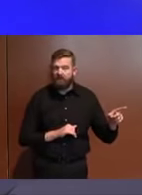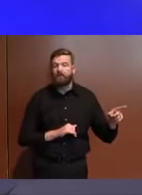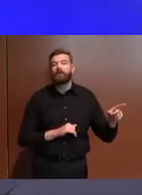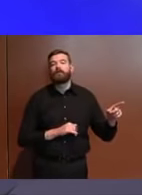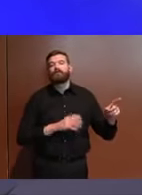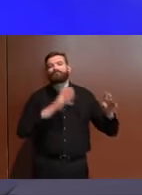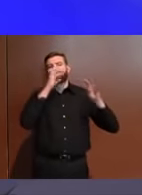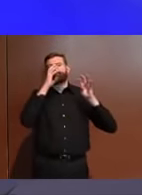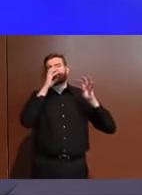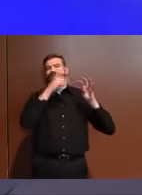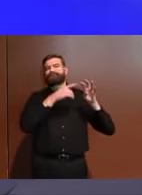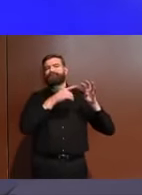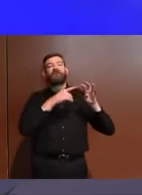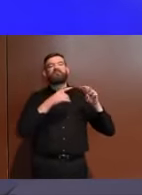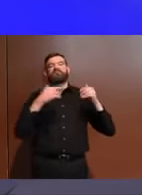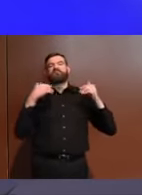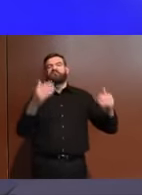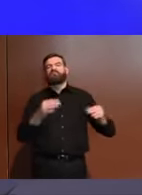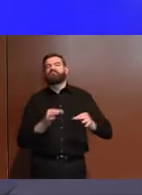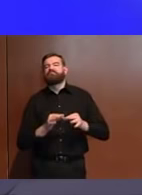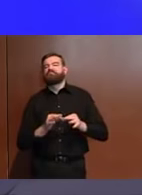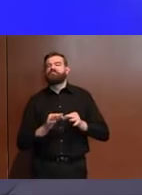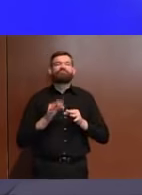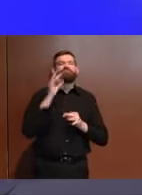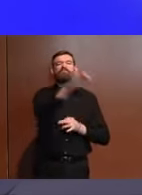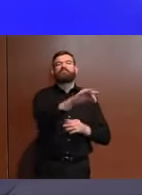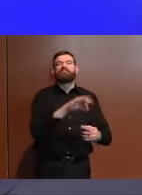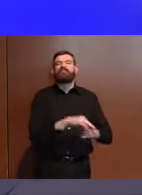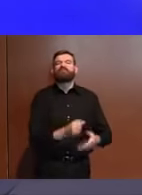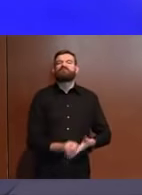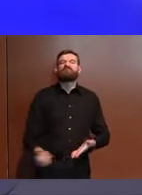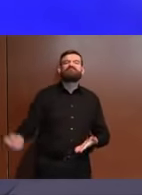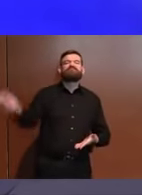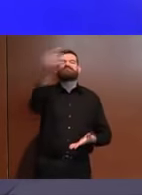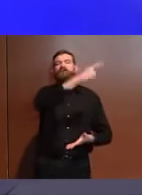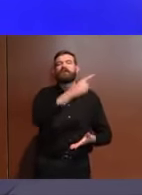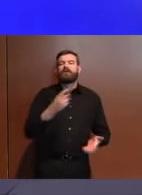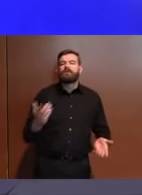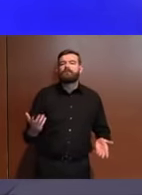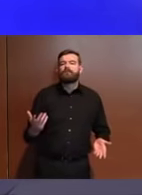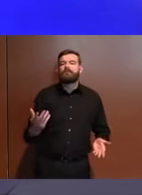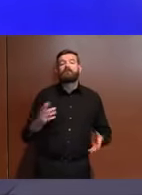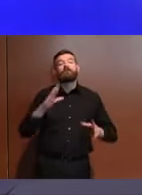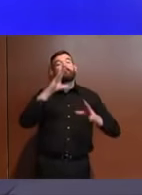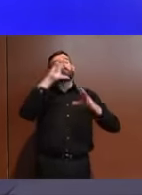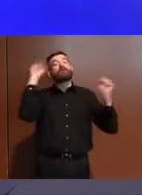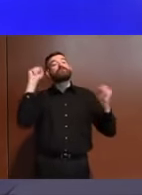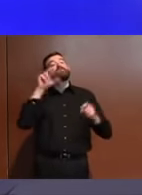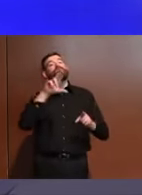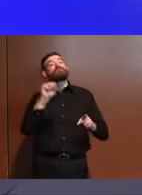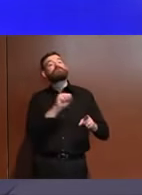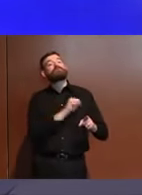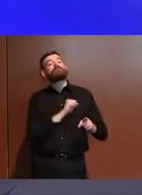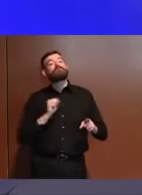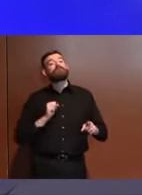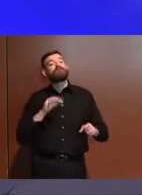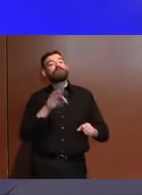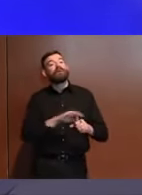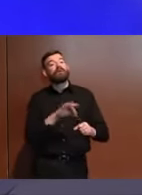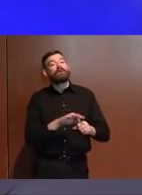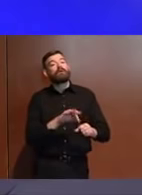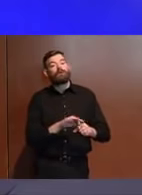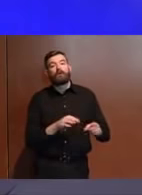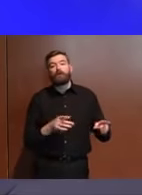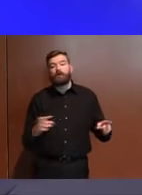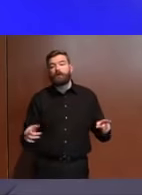does it make sense to move forward with both presidential and U.S. Senate primaries for both parties, but to cancel these small,